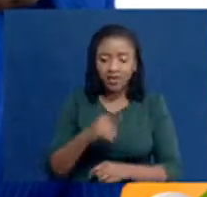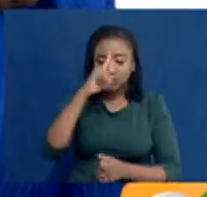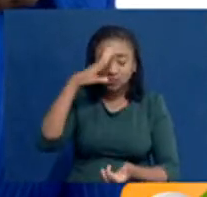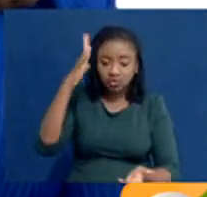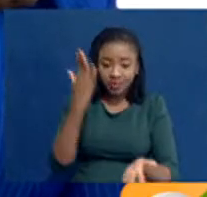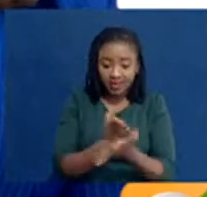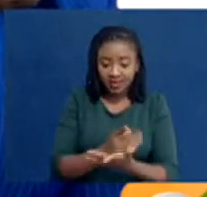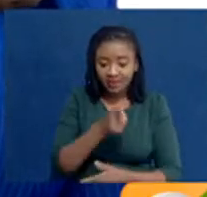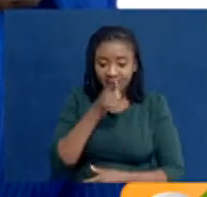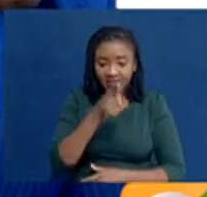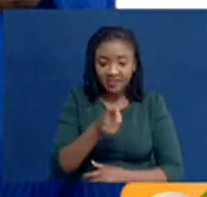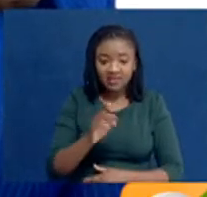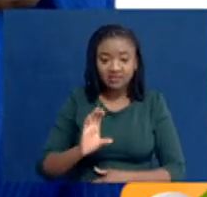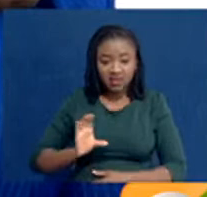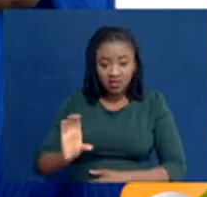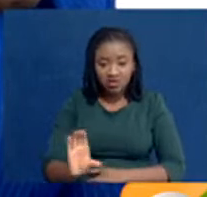committee,